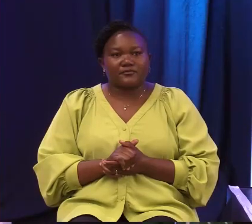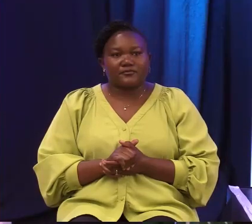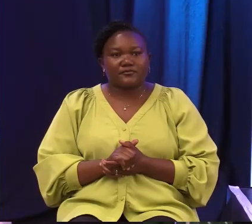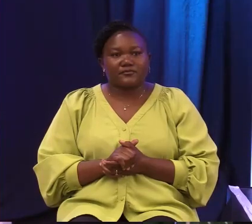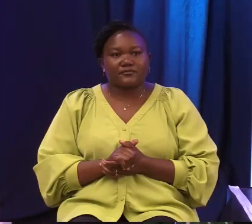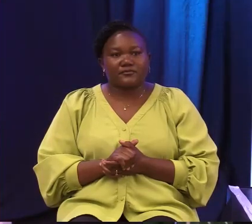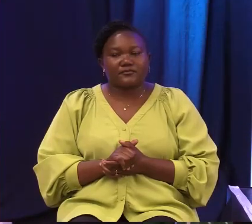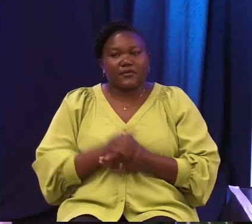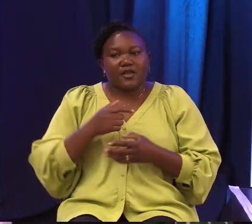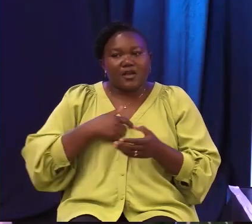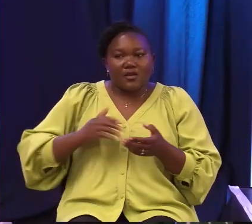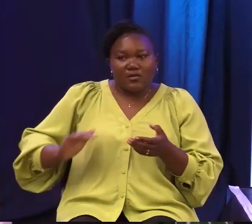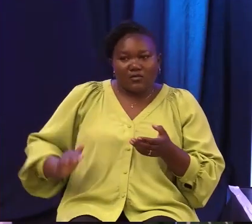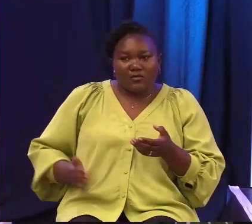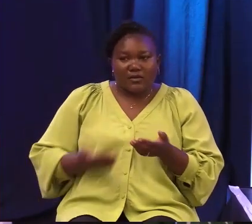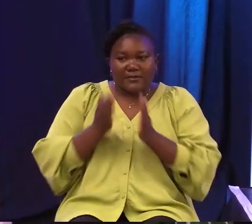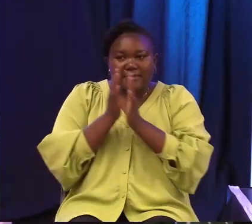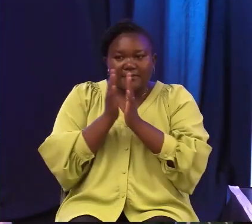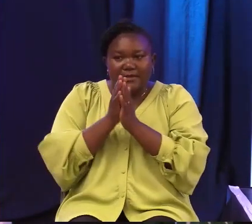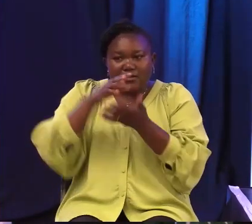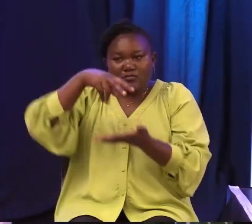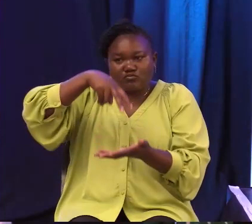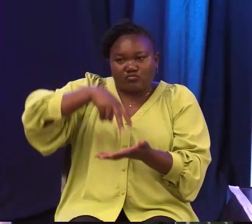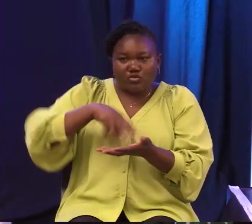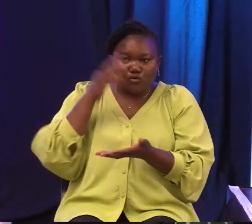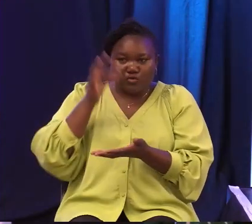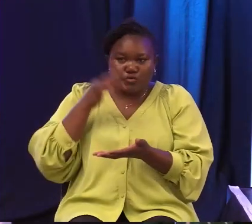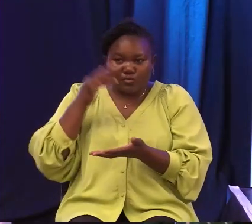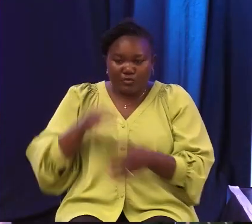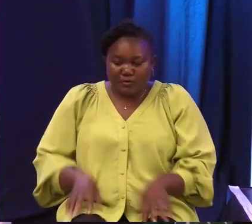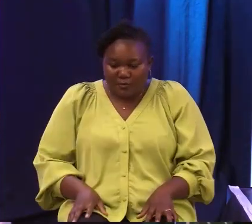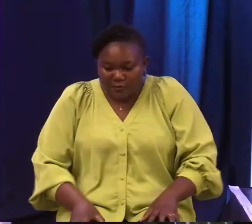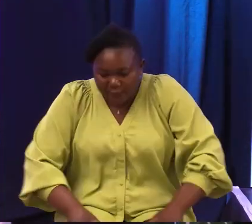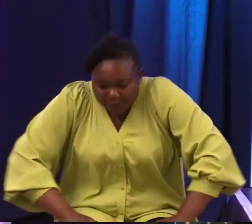I would like to ask all of us to rise for the national and AU anthem.